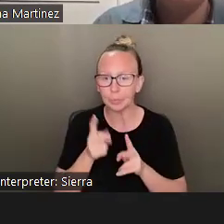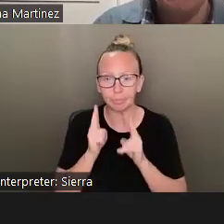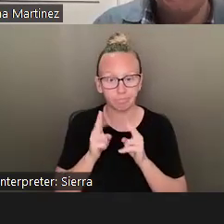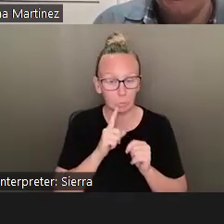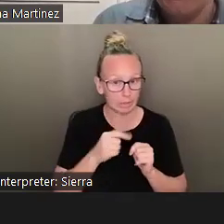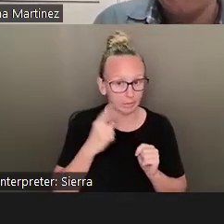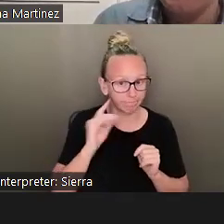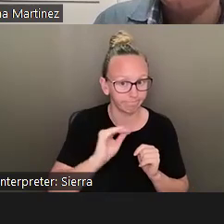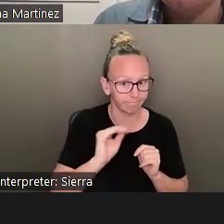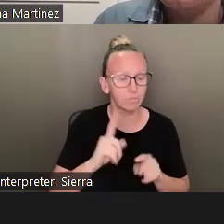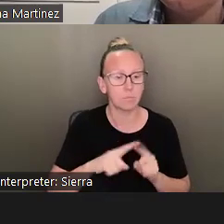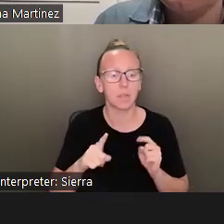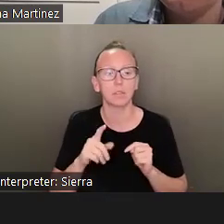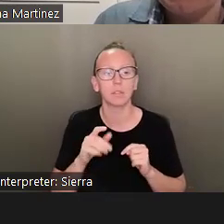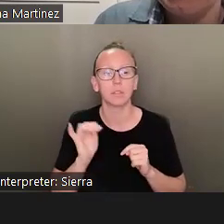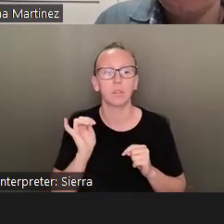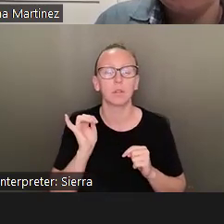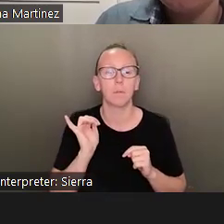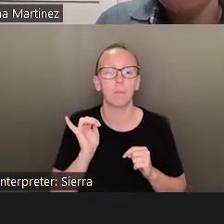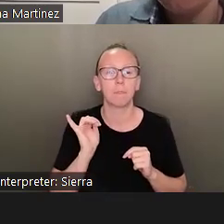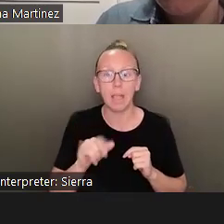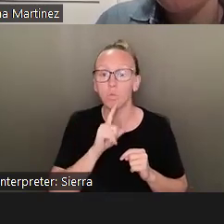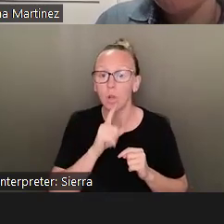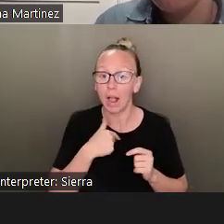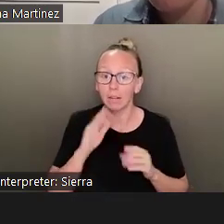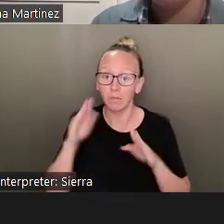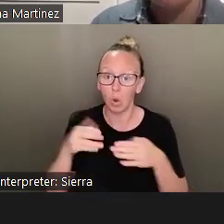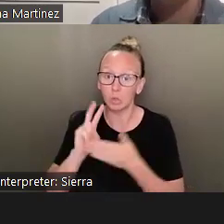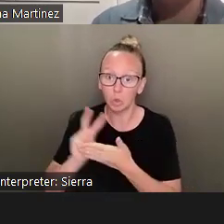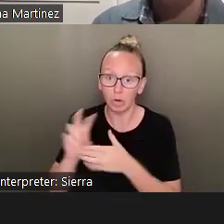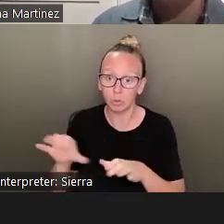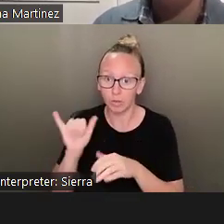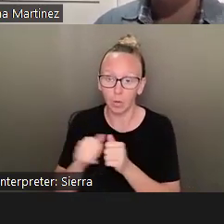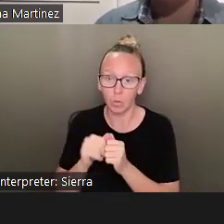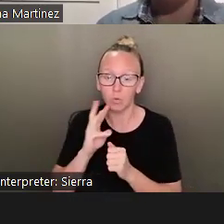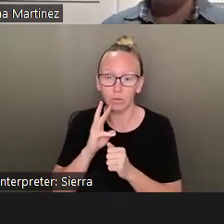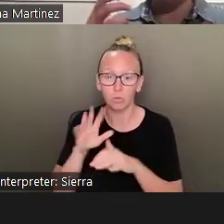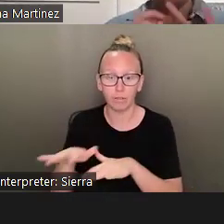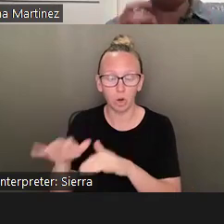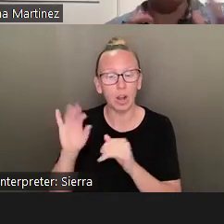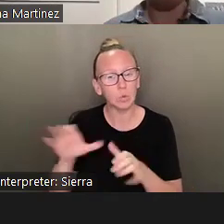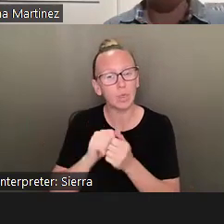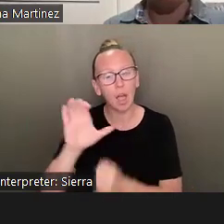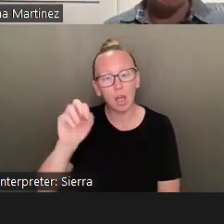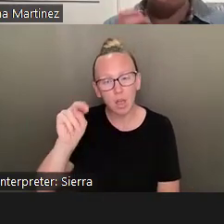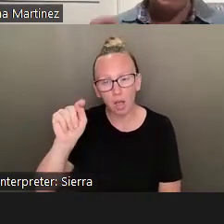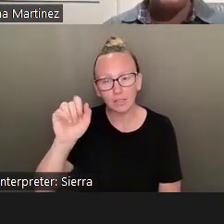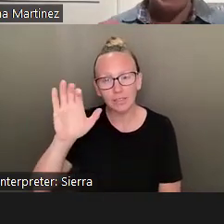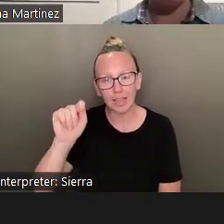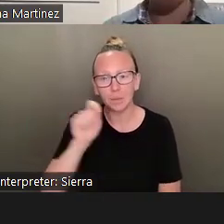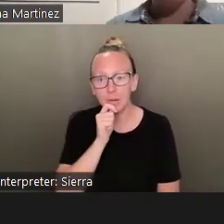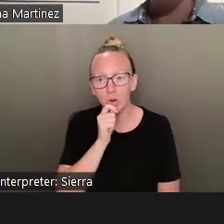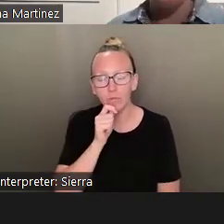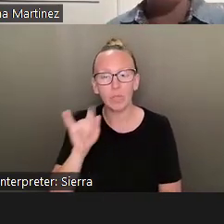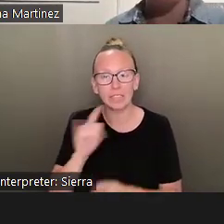river. And it was the thing with recording with a contact microphone is it's a very tactile experience. Like you can't